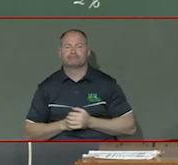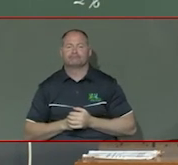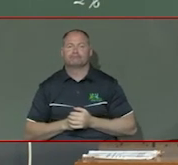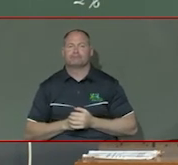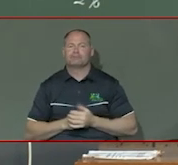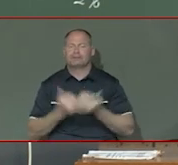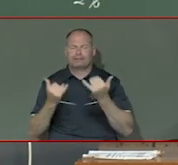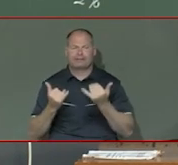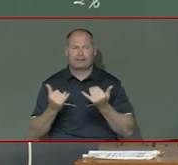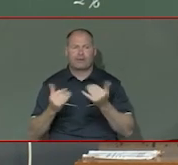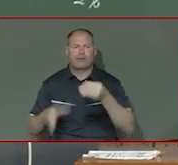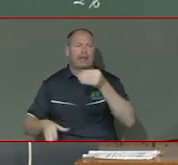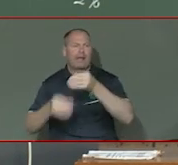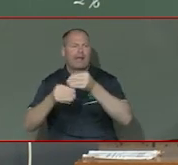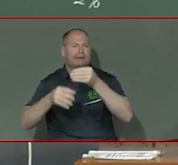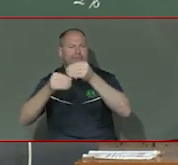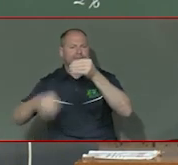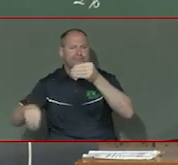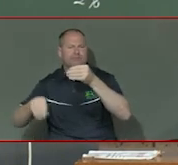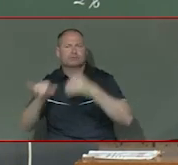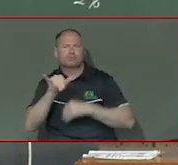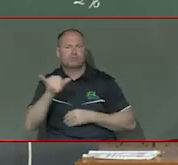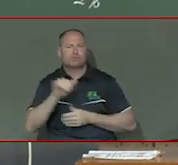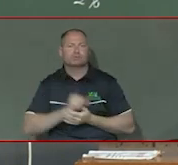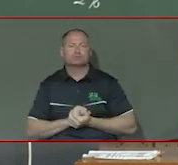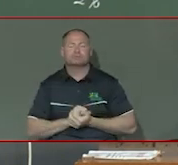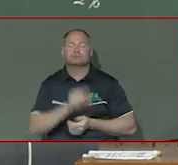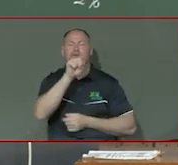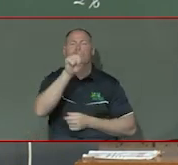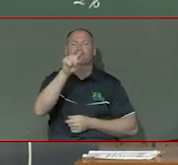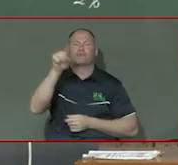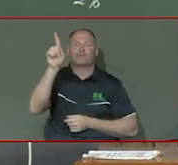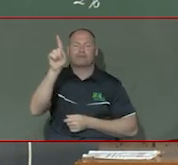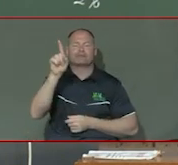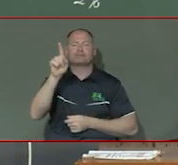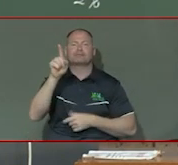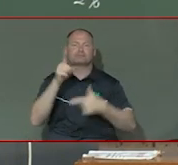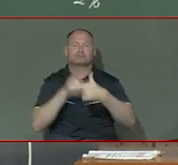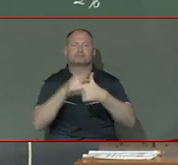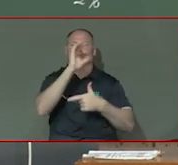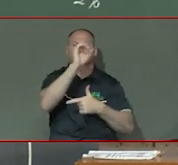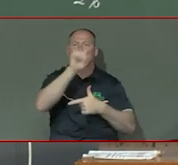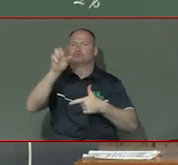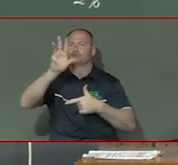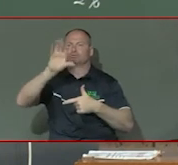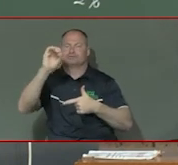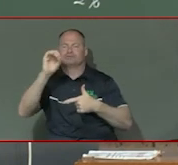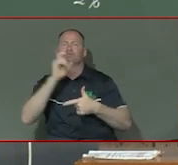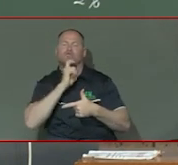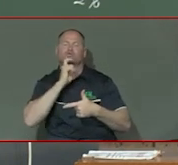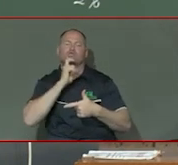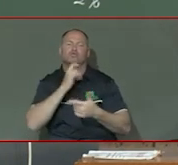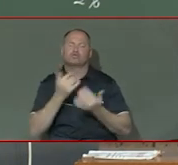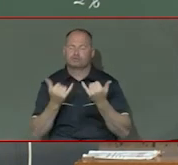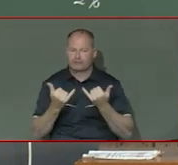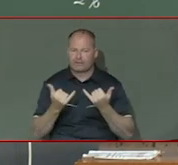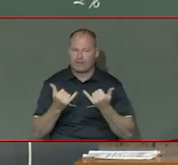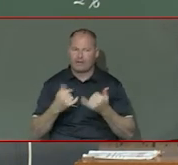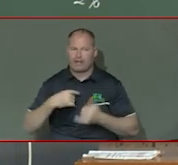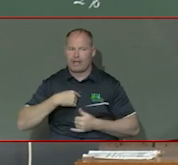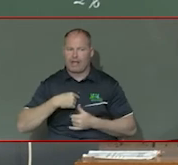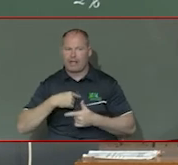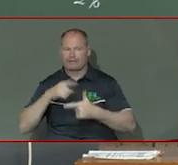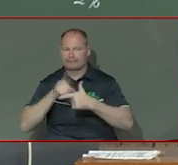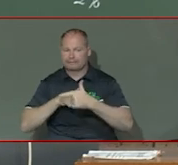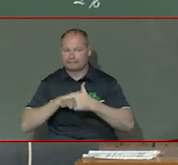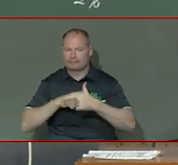do I know whether I need to add or subtract? Use theta as an acute angle, and then you know, am I busy with an angle greater